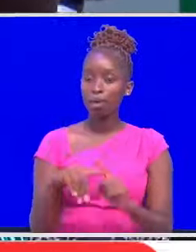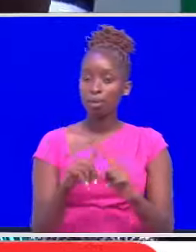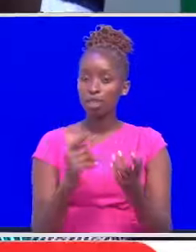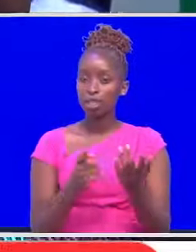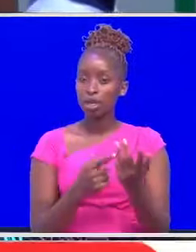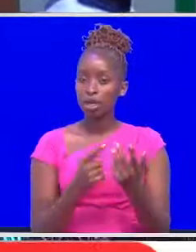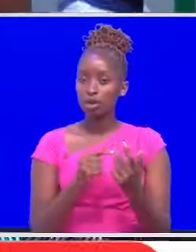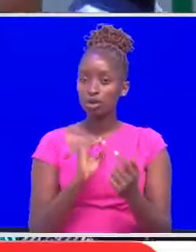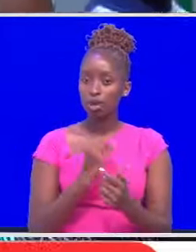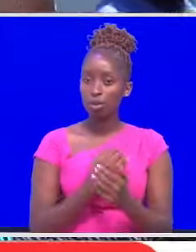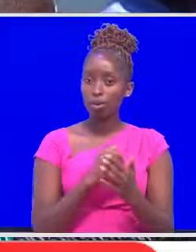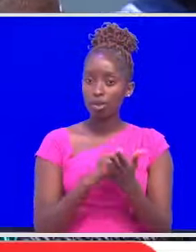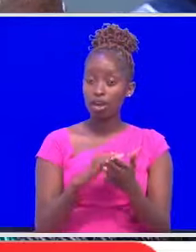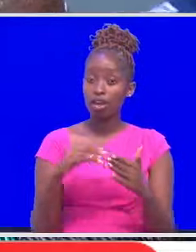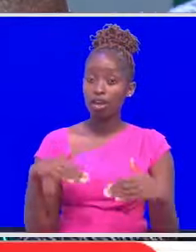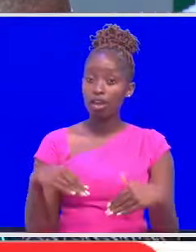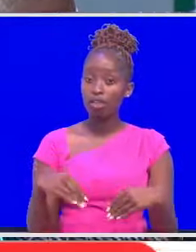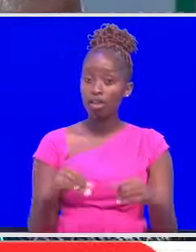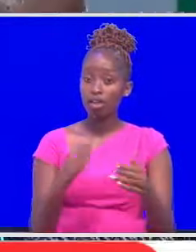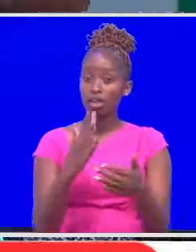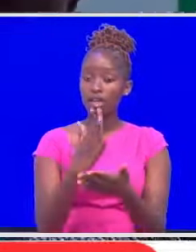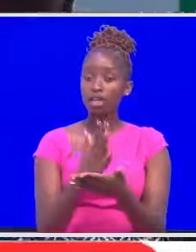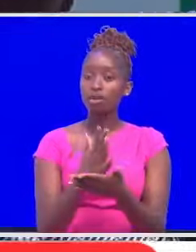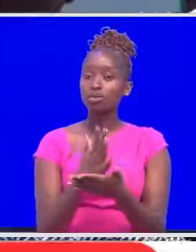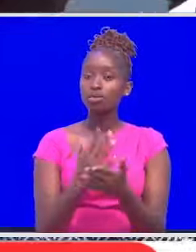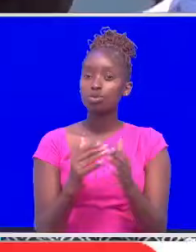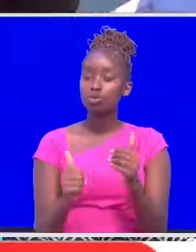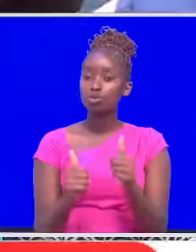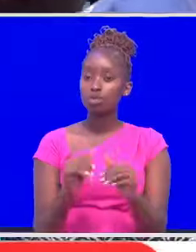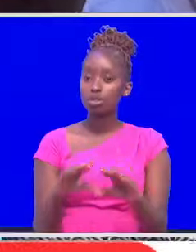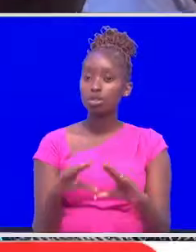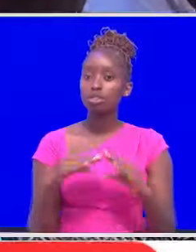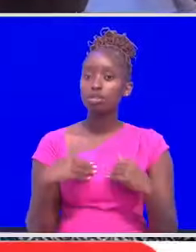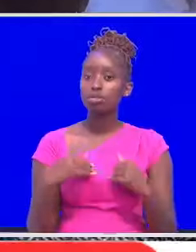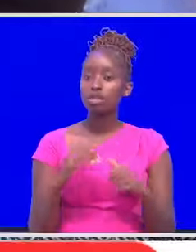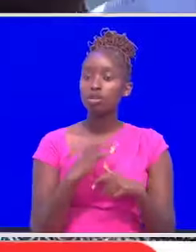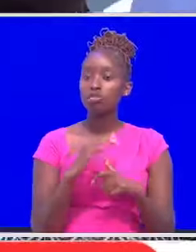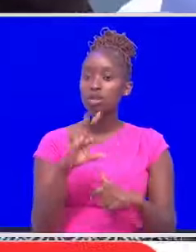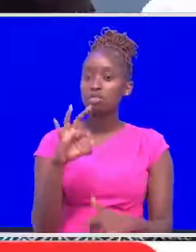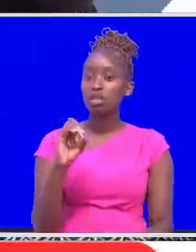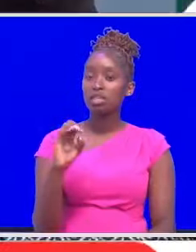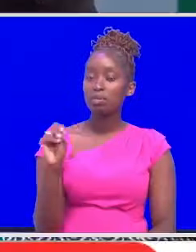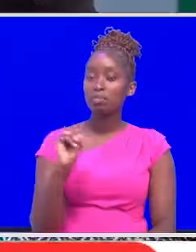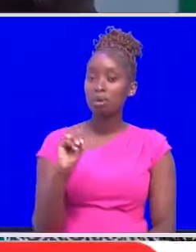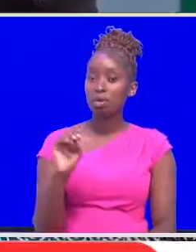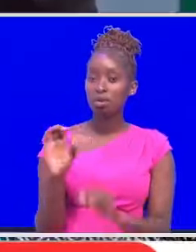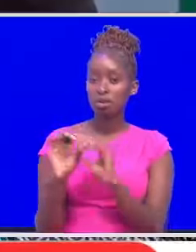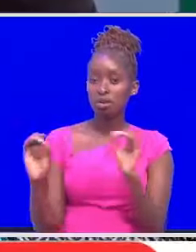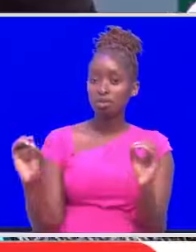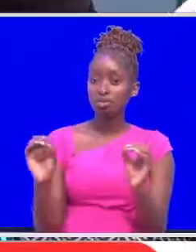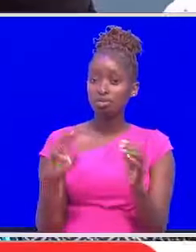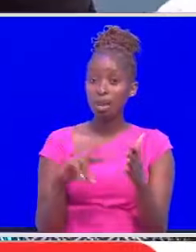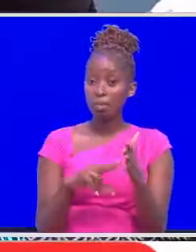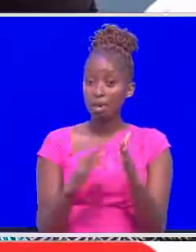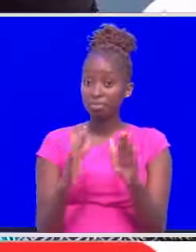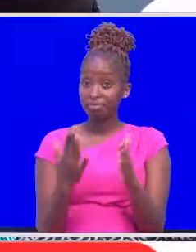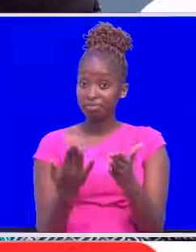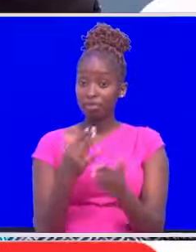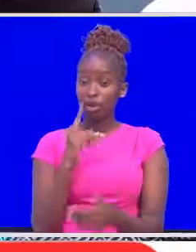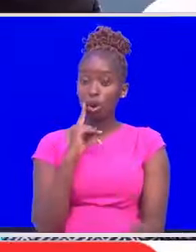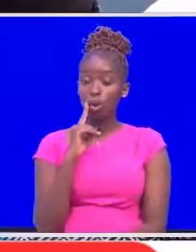the fertilizer that has been received in Homabay does not reach 30 million, which means that